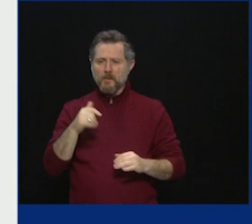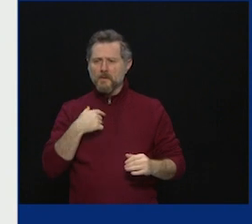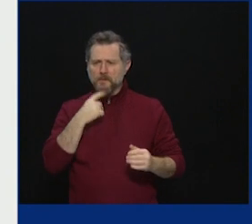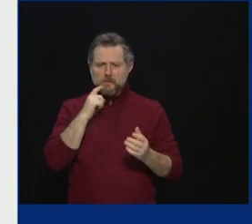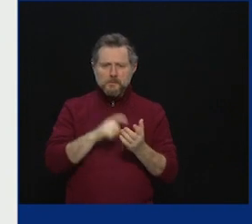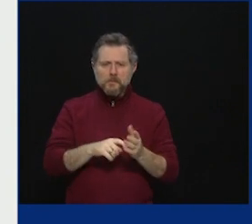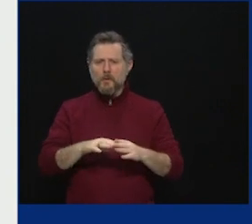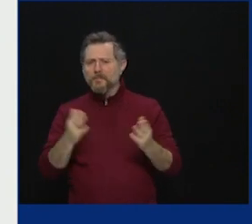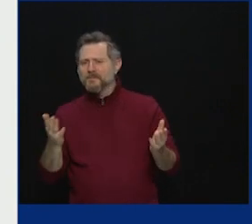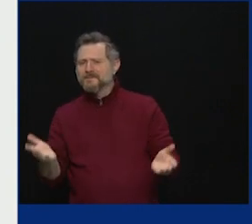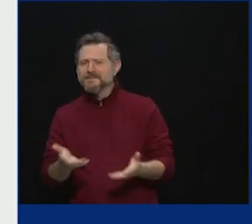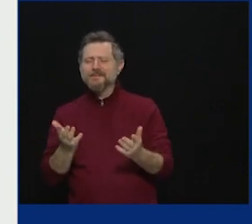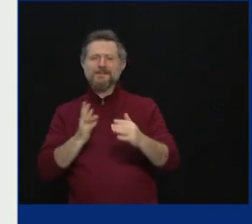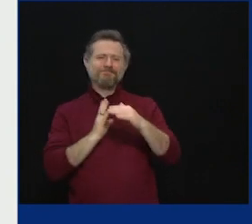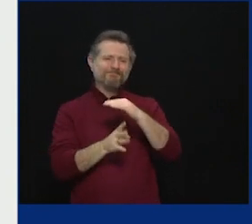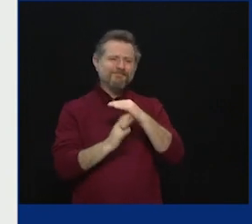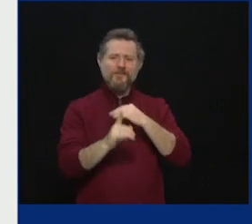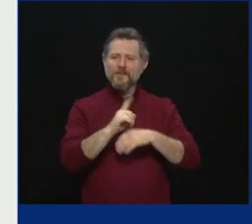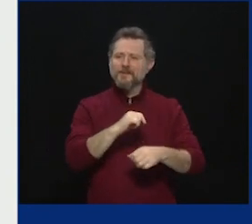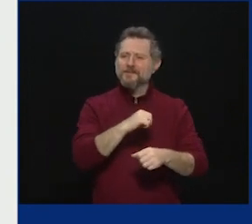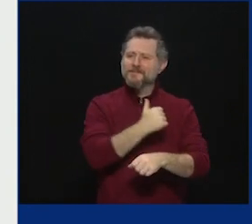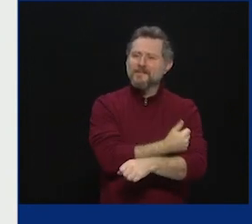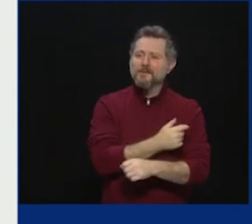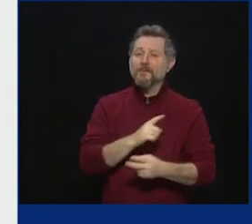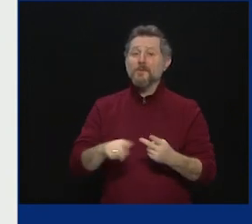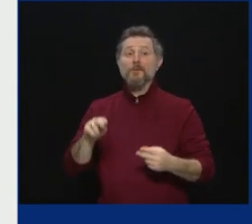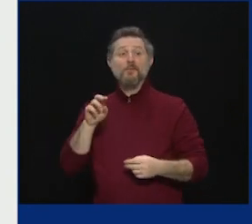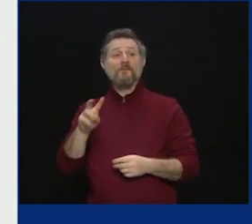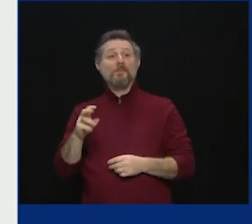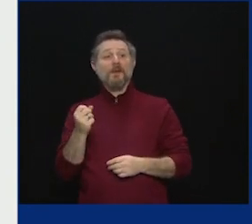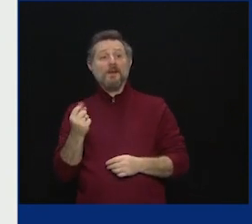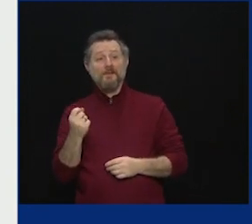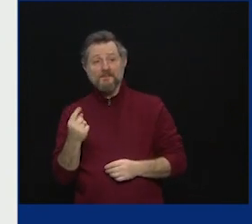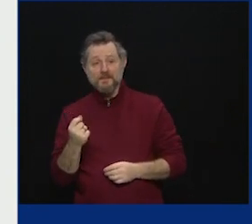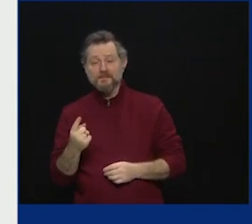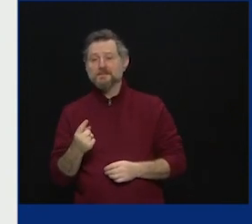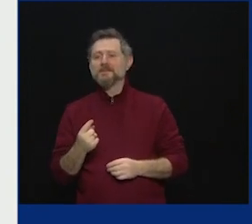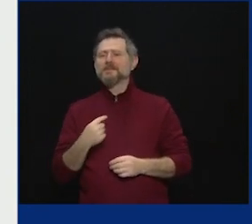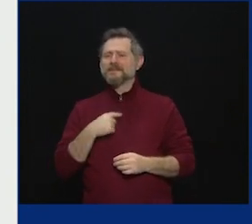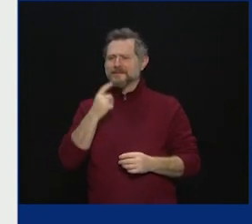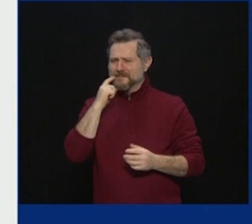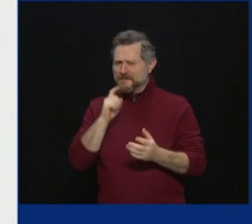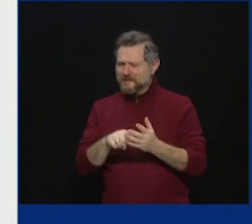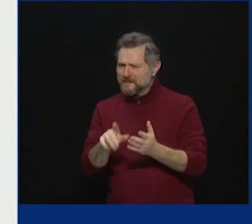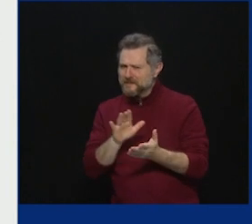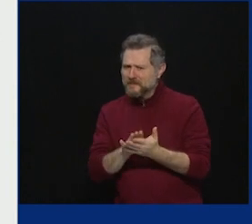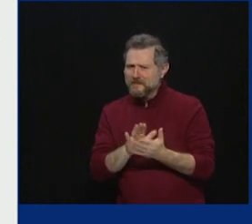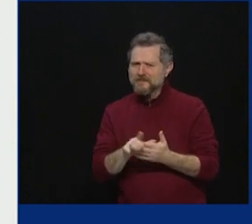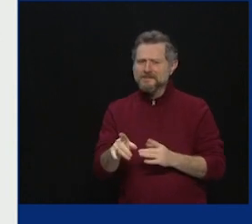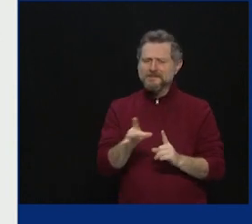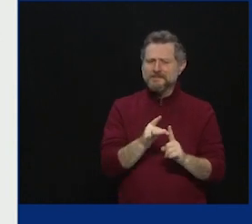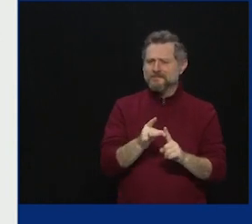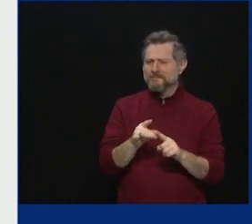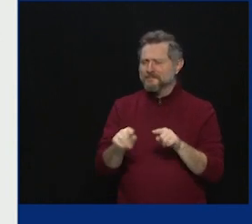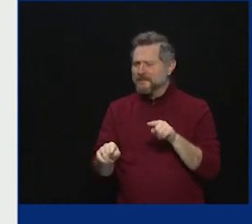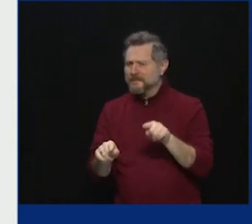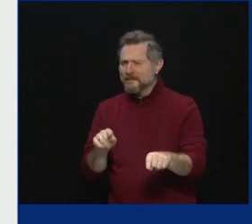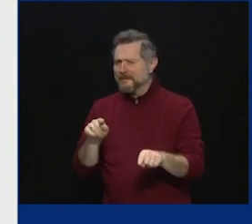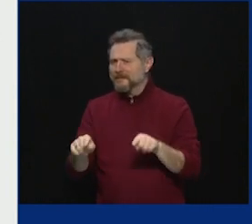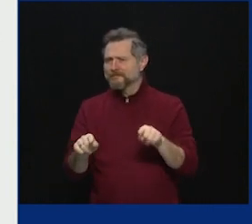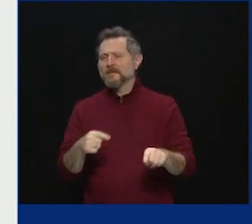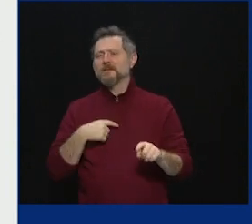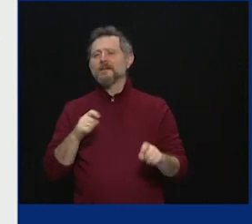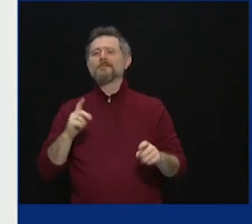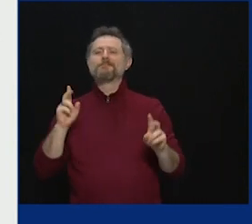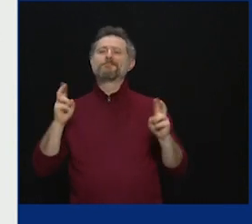November 11th, we started talking about schools that were seeing an occasional case and how they can adopt, if they wanted to, a Test to Save